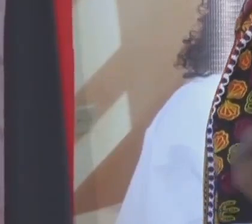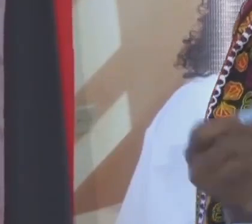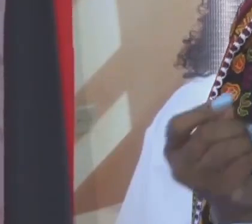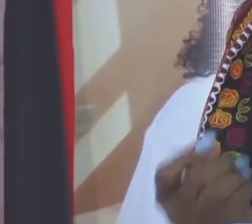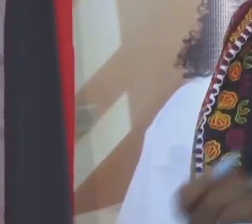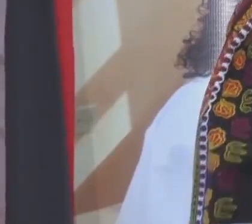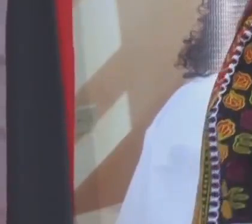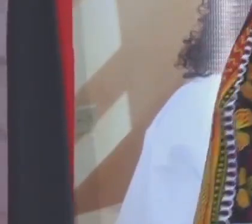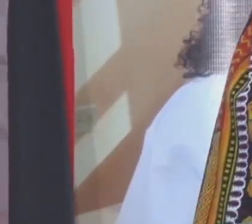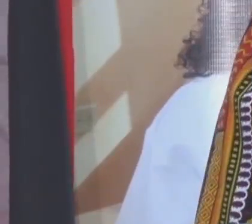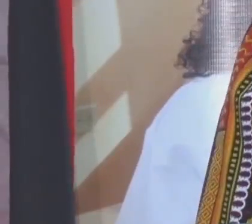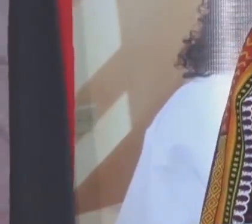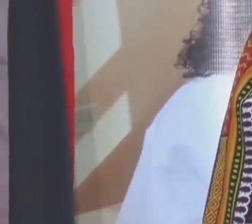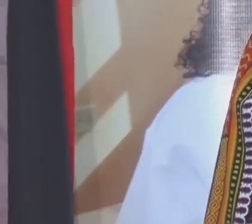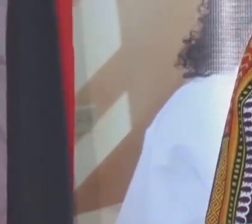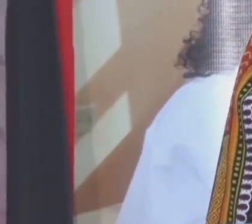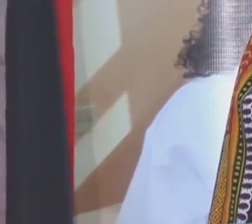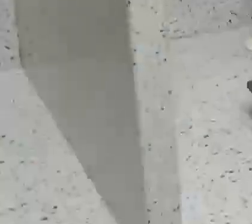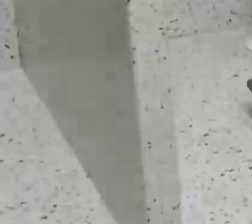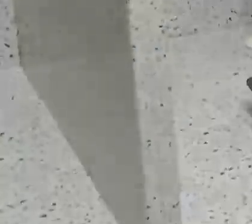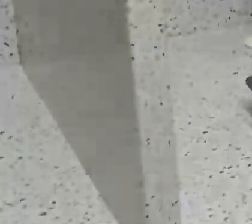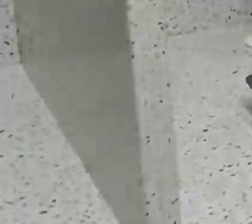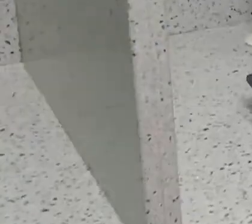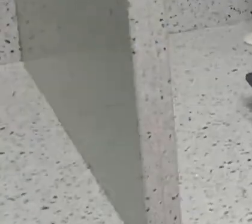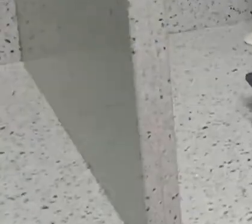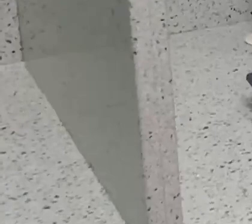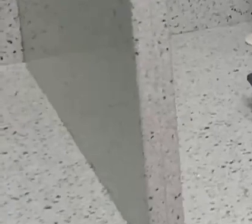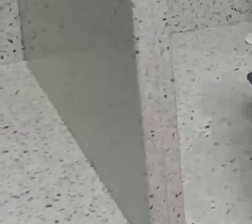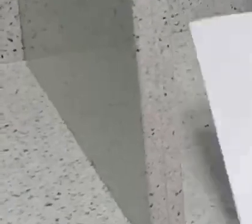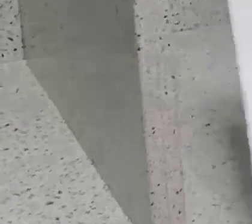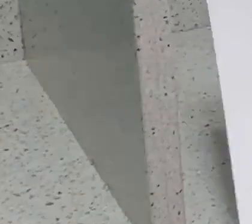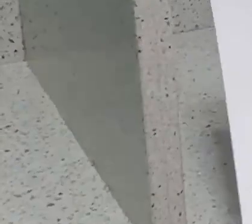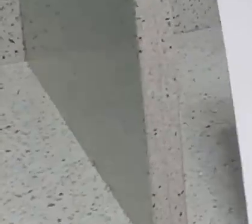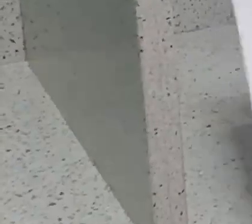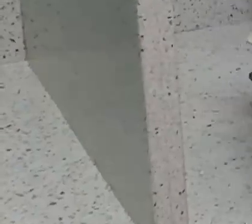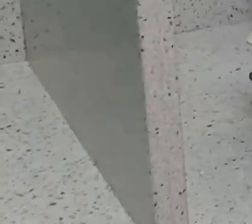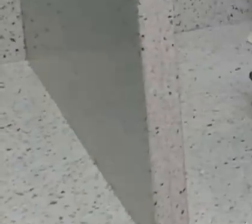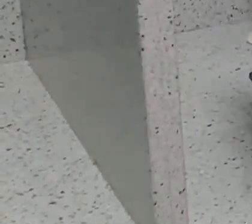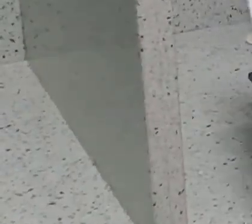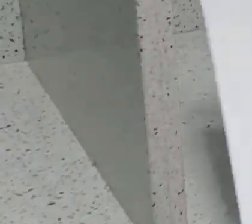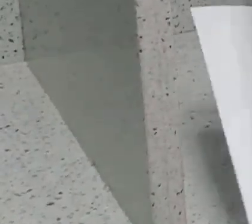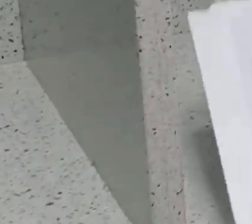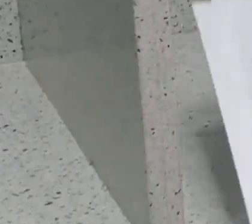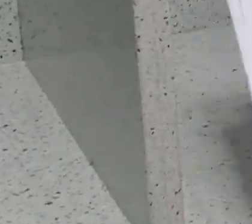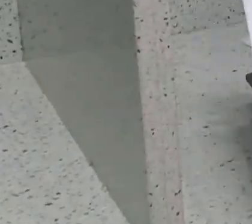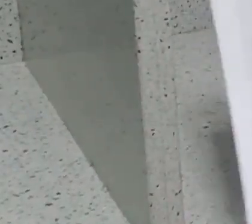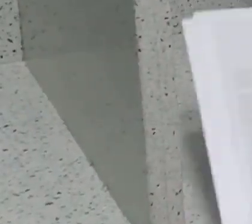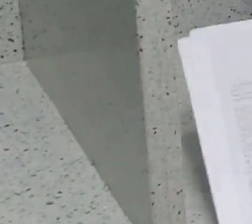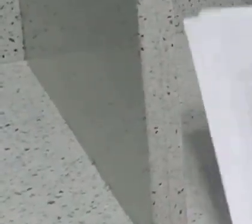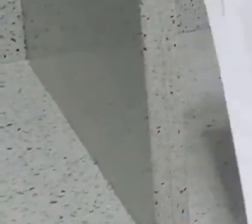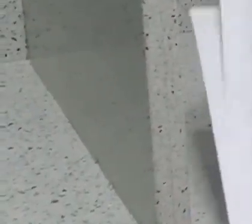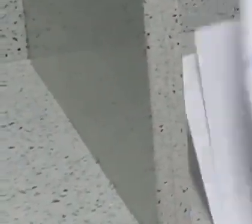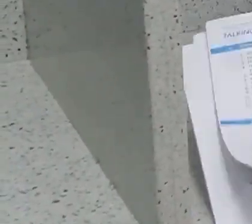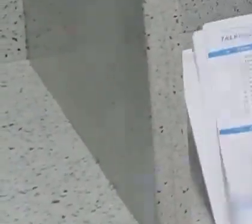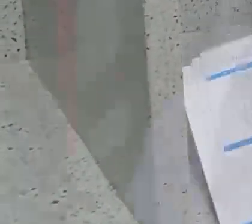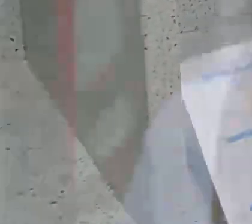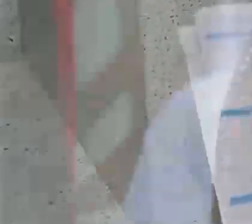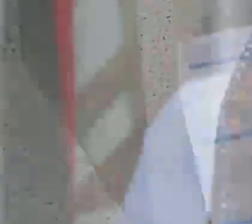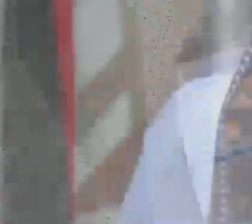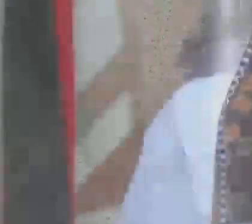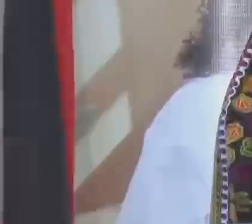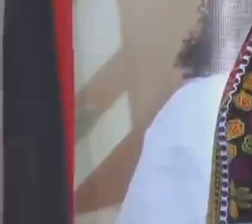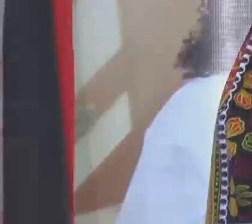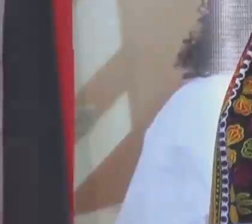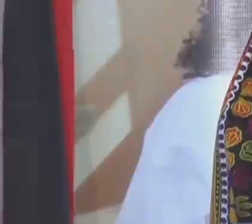teachers so that they would use the tool well. For our students, understanding how they use this tool. When we speak about